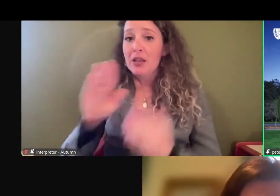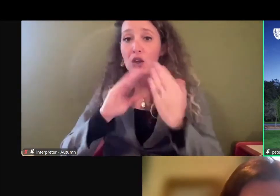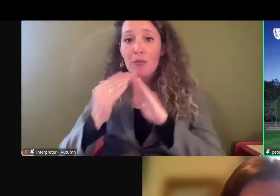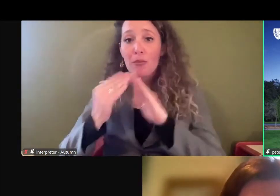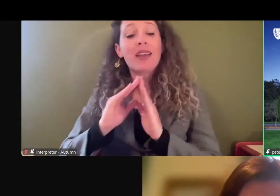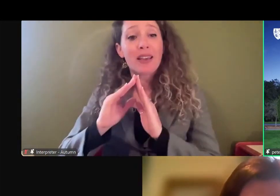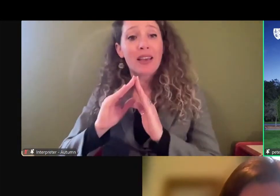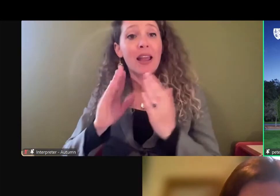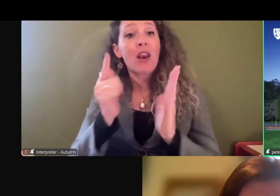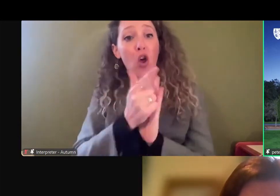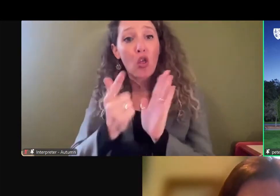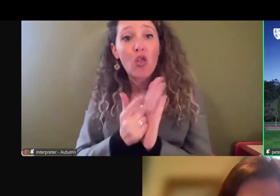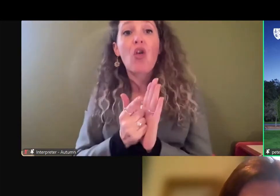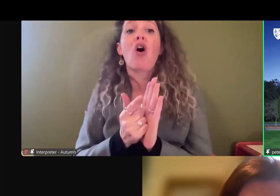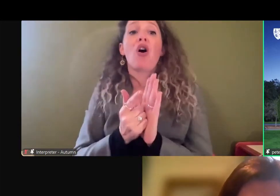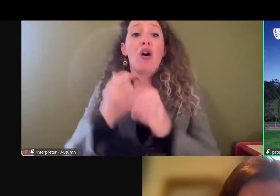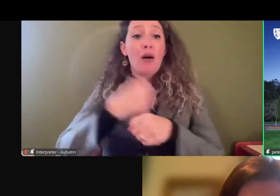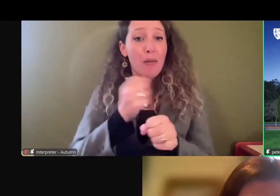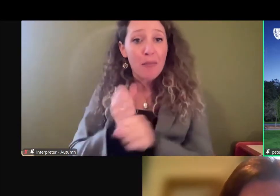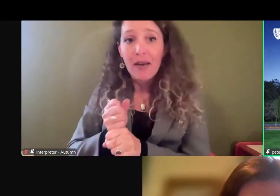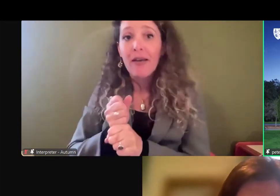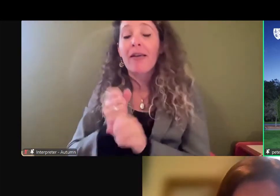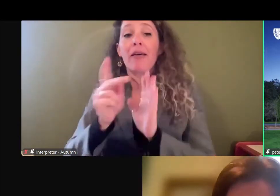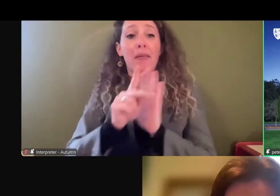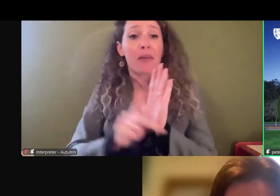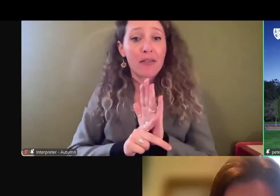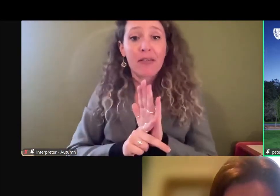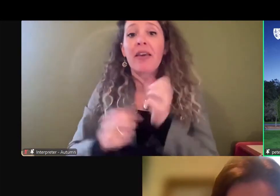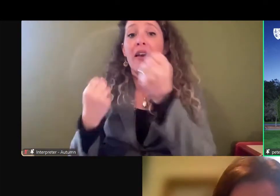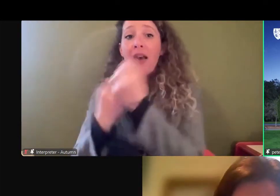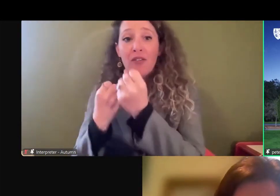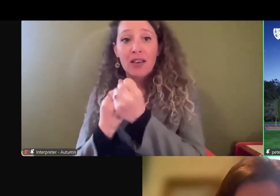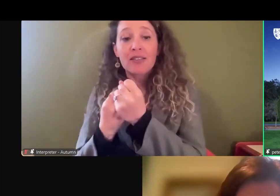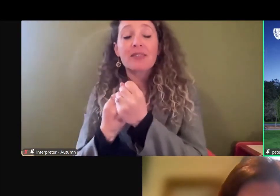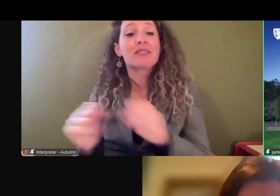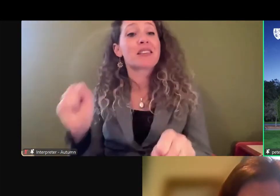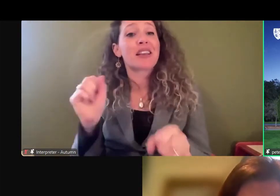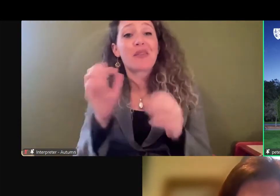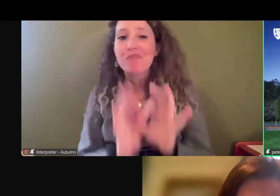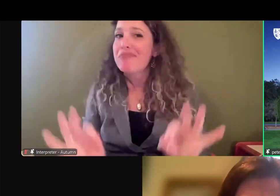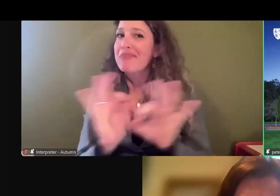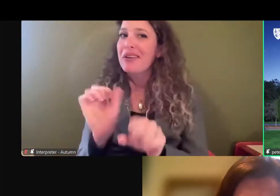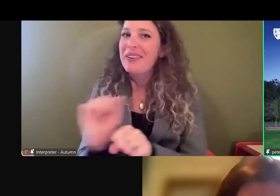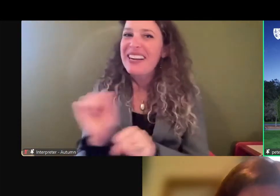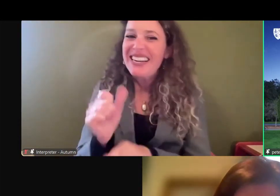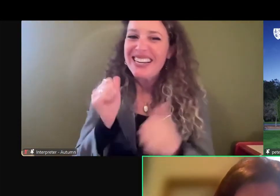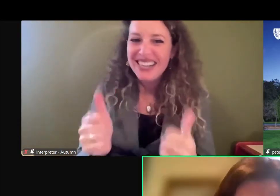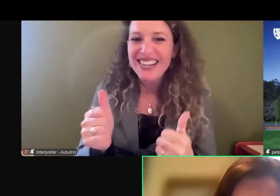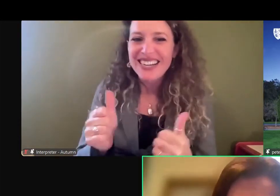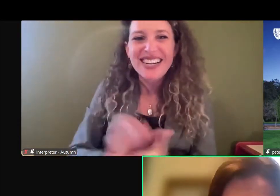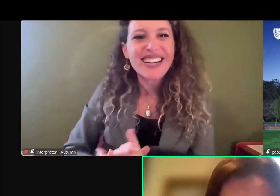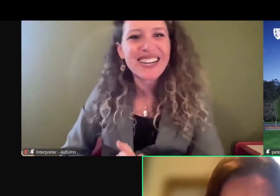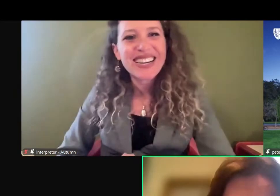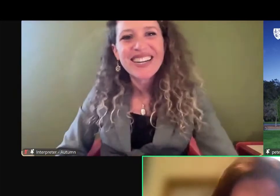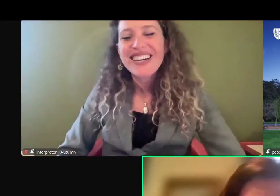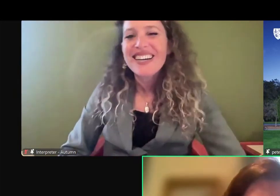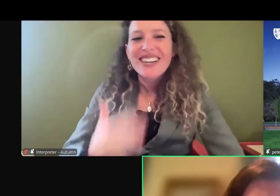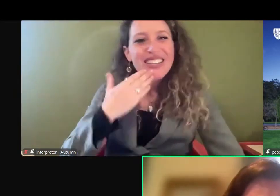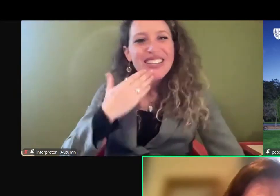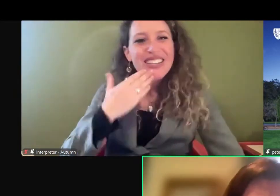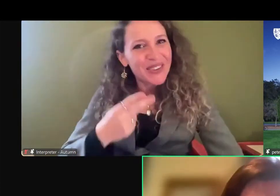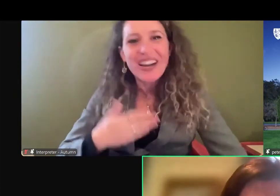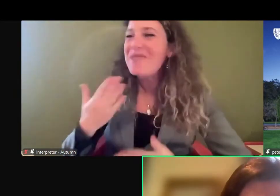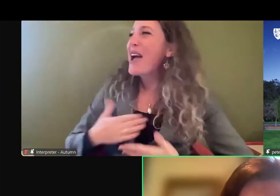legislative policy, amicus, and appellate work. Hi, Claudia. Good to see you. Hi, I'm glad to be